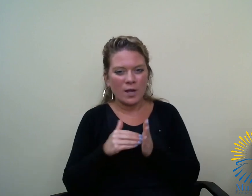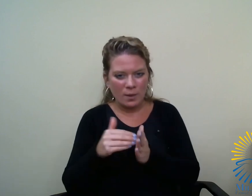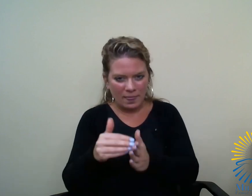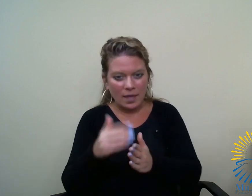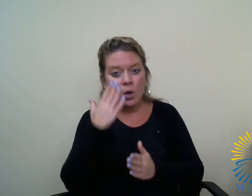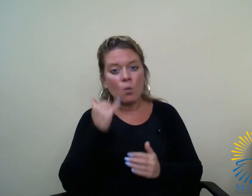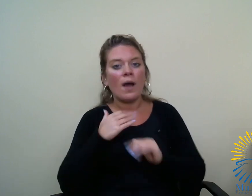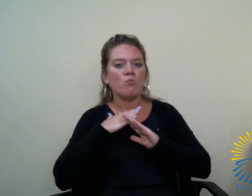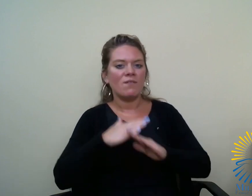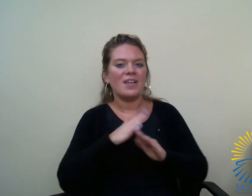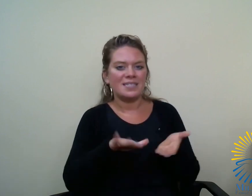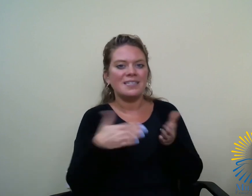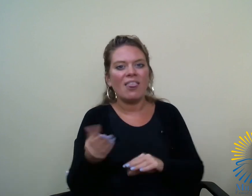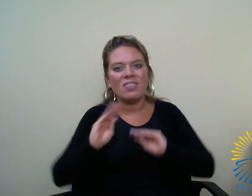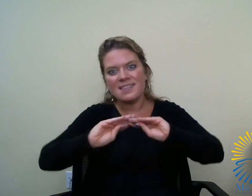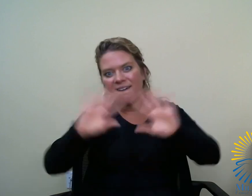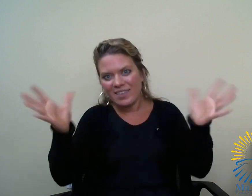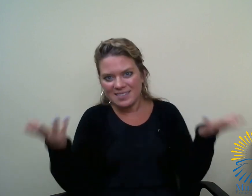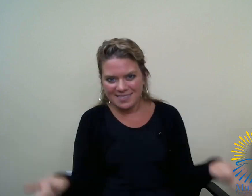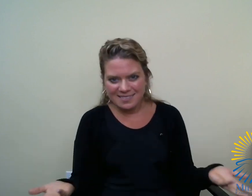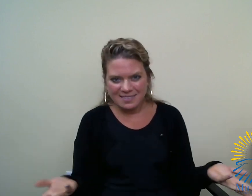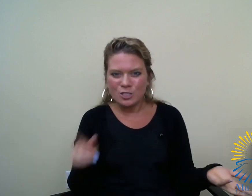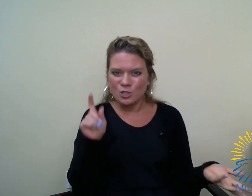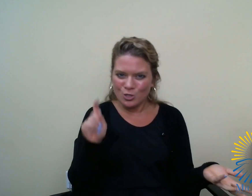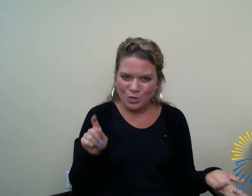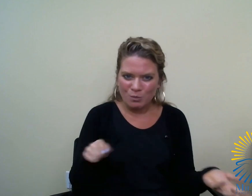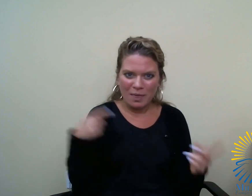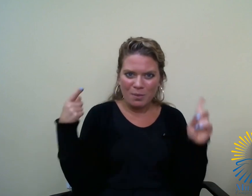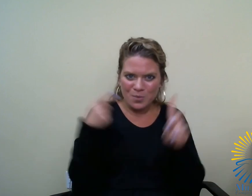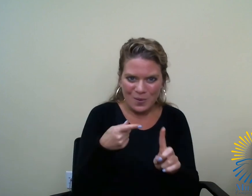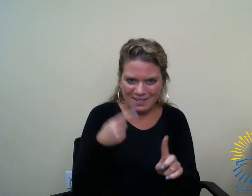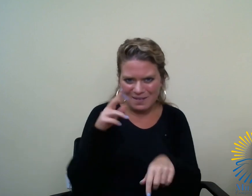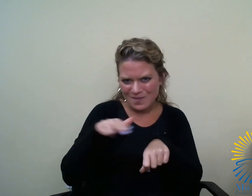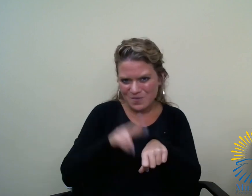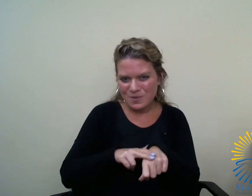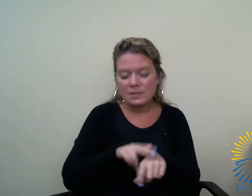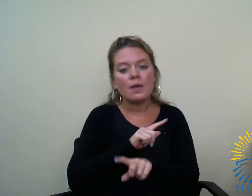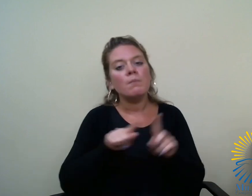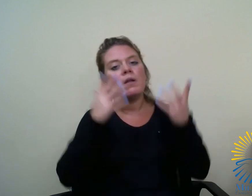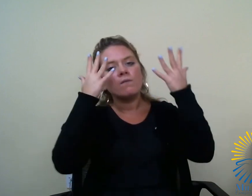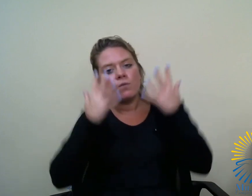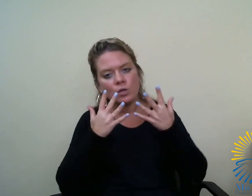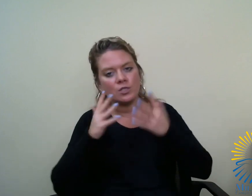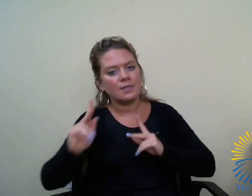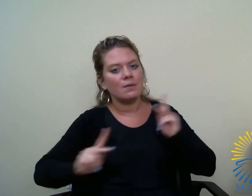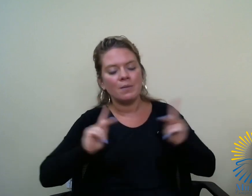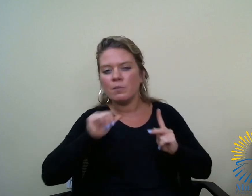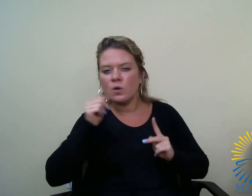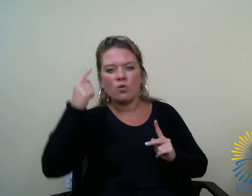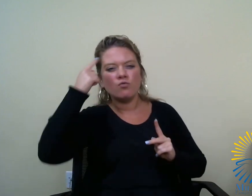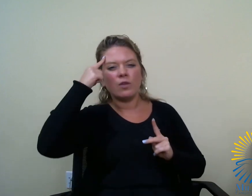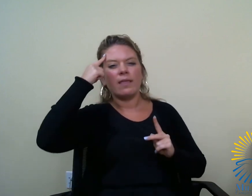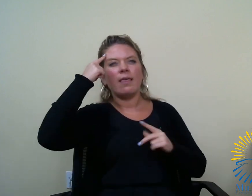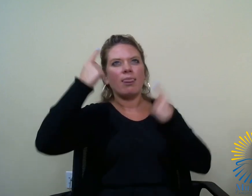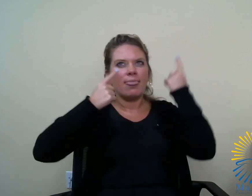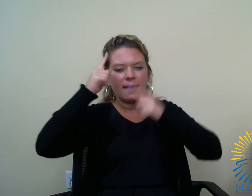preventing death is a given. It should be a given. But unfortunately, it's like people don't really think